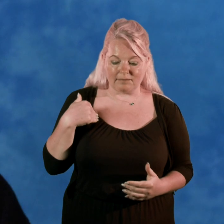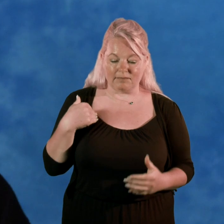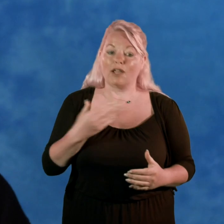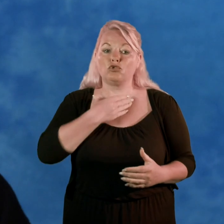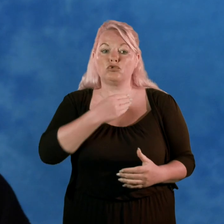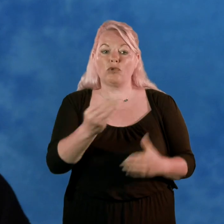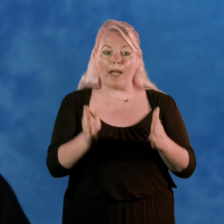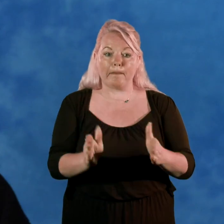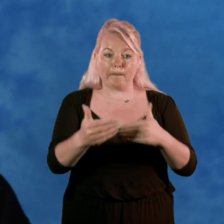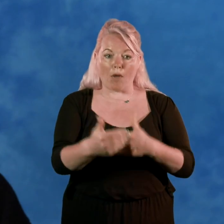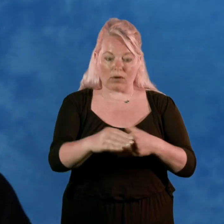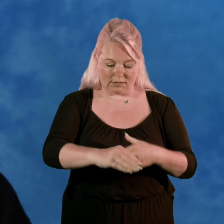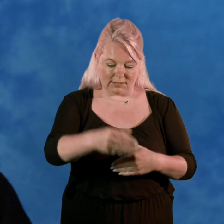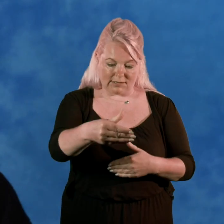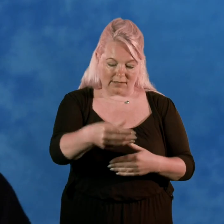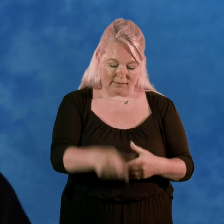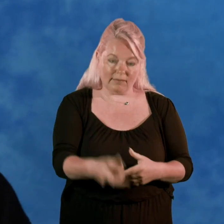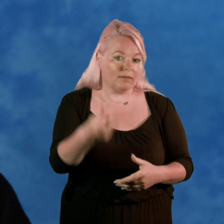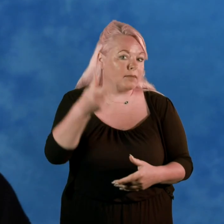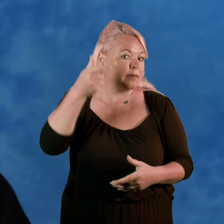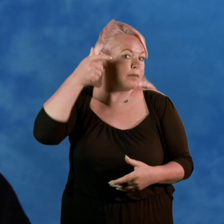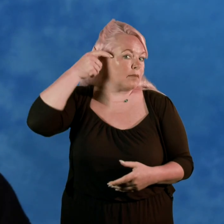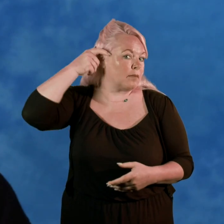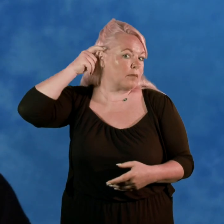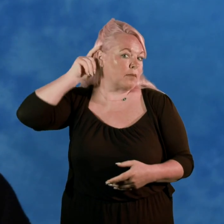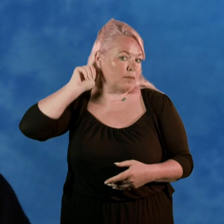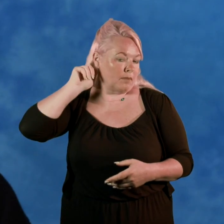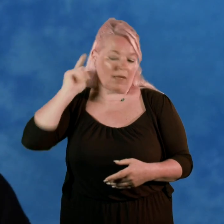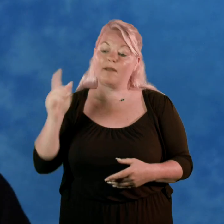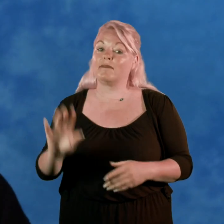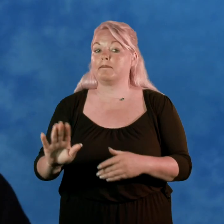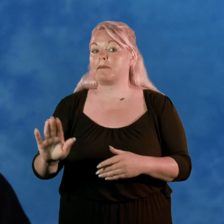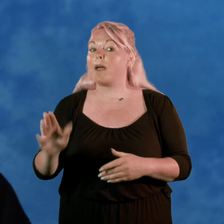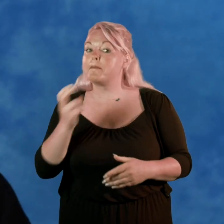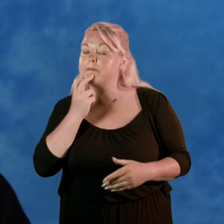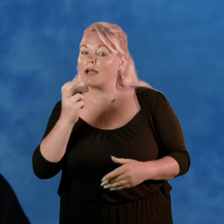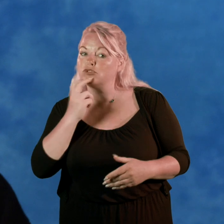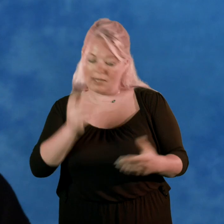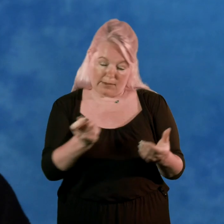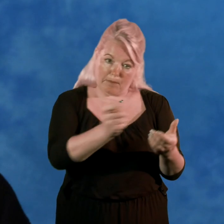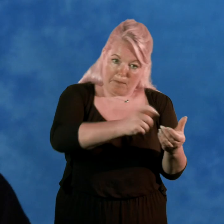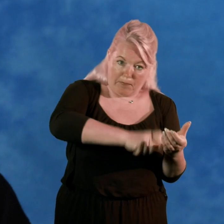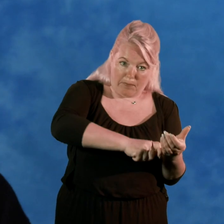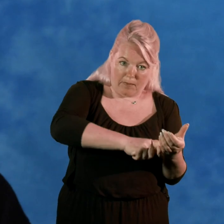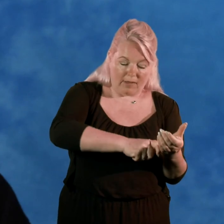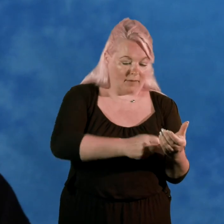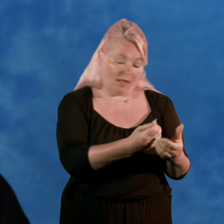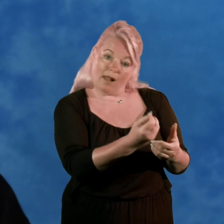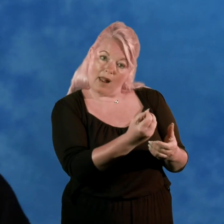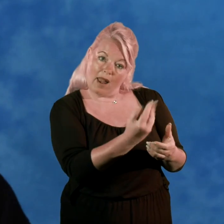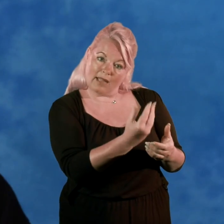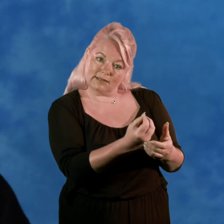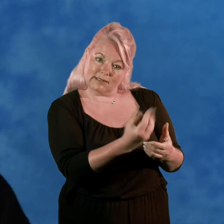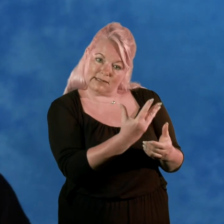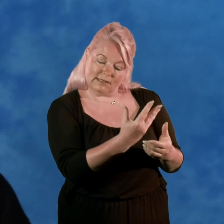processor out of its dry box, insert a rechargeable battery, just check that the lights